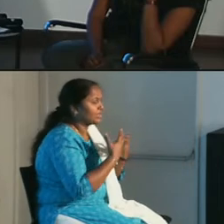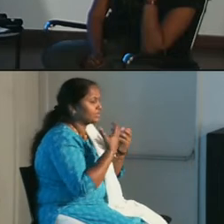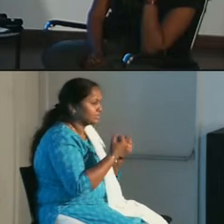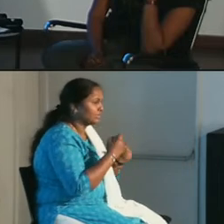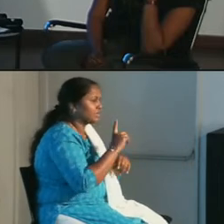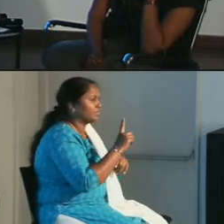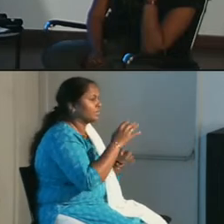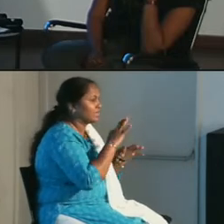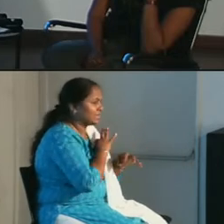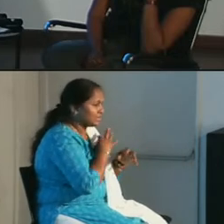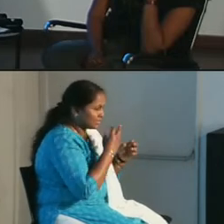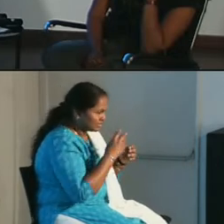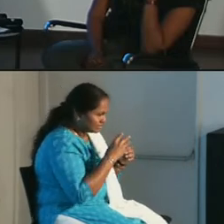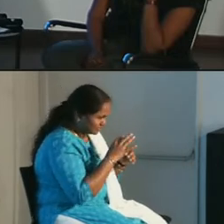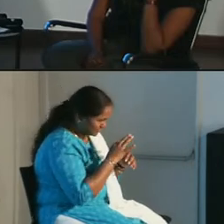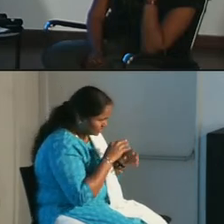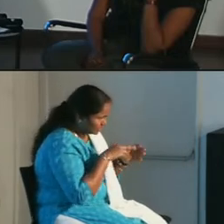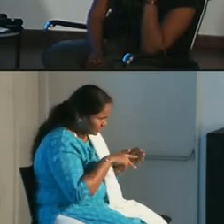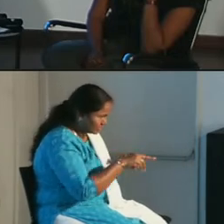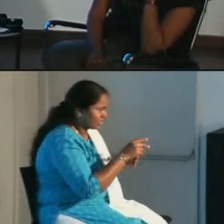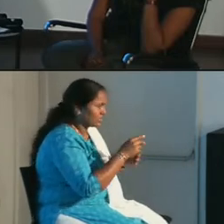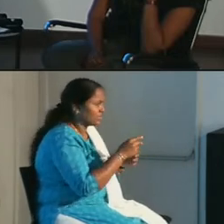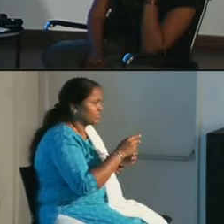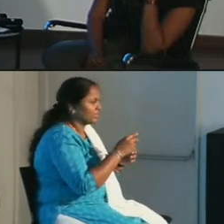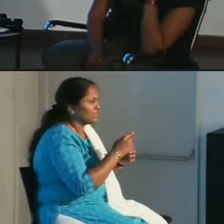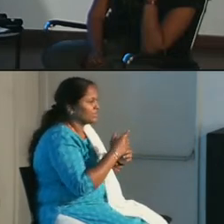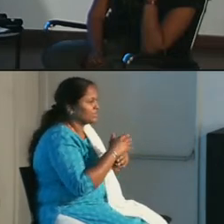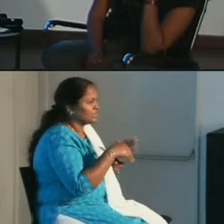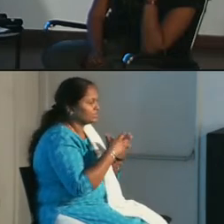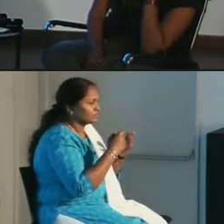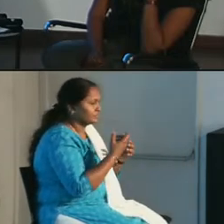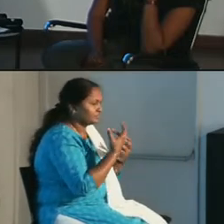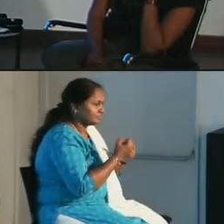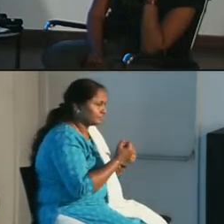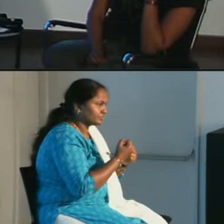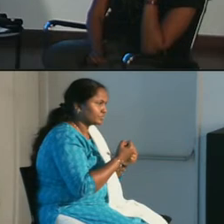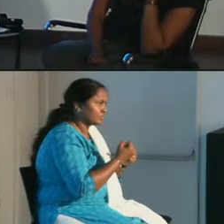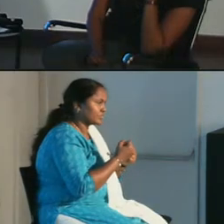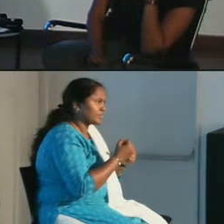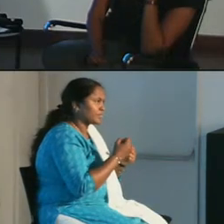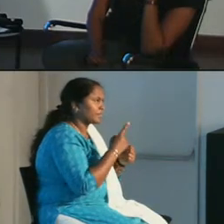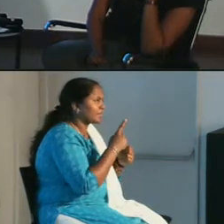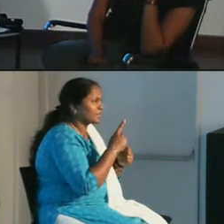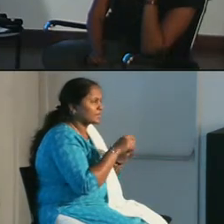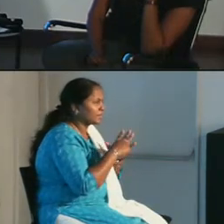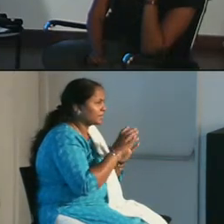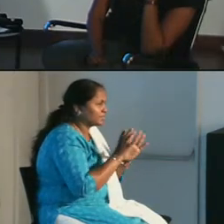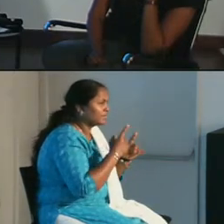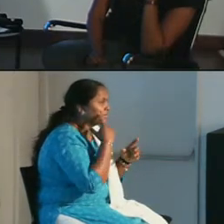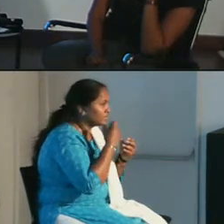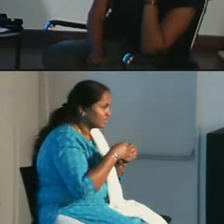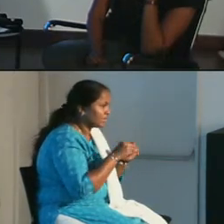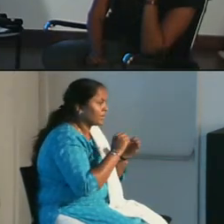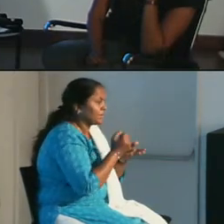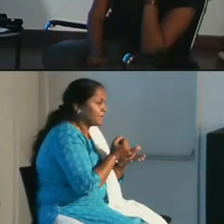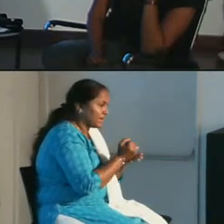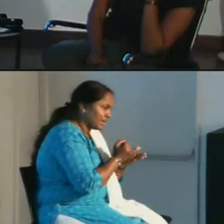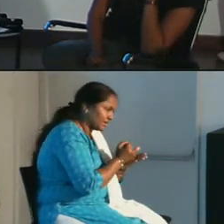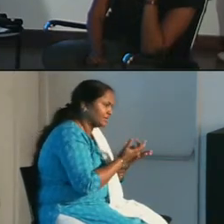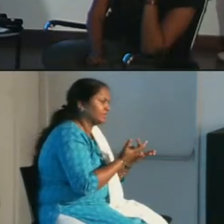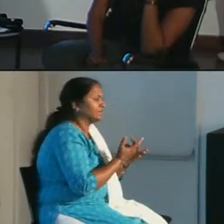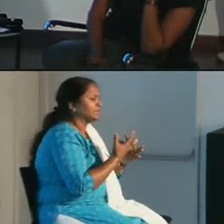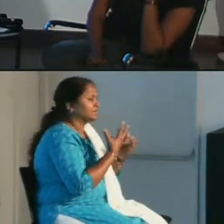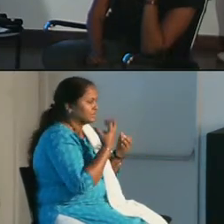where do you like to walk alone? Do you go anywhere alone? And so it's not one project specific, it's practice specific,